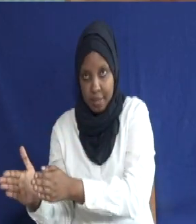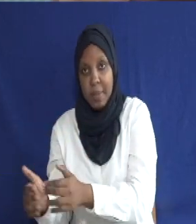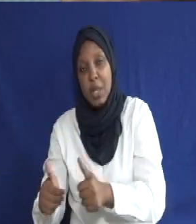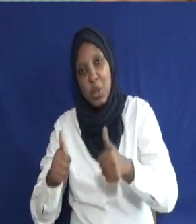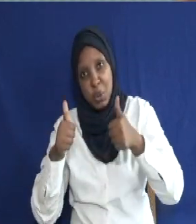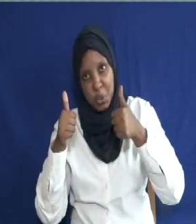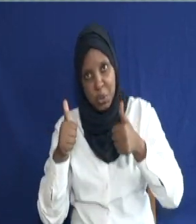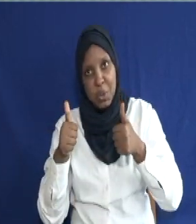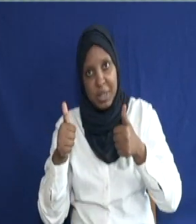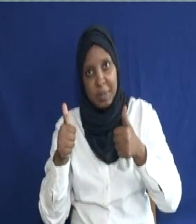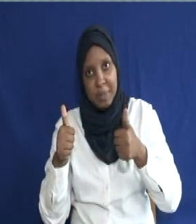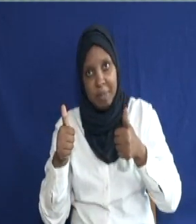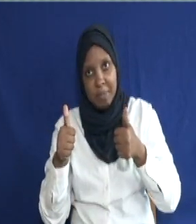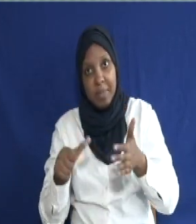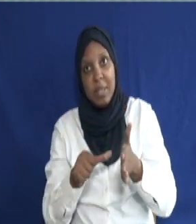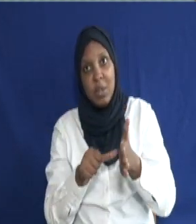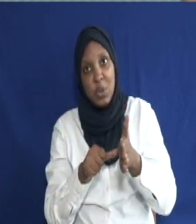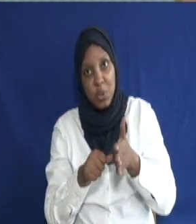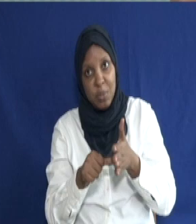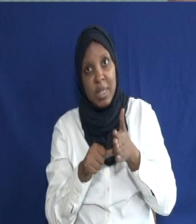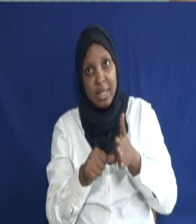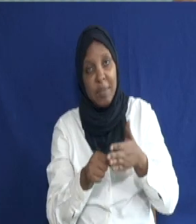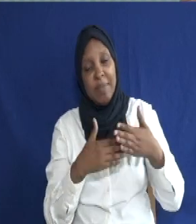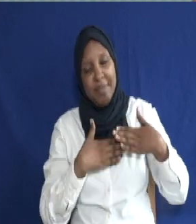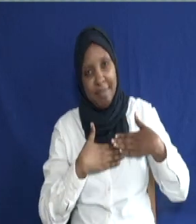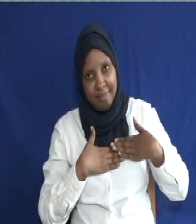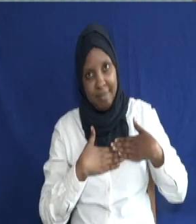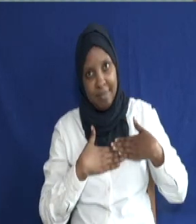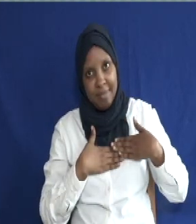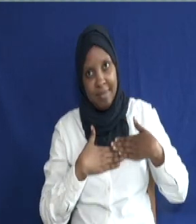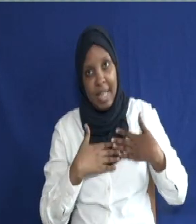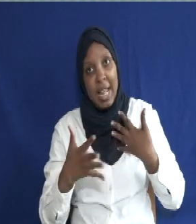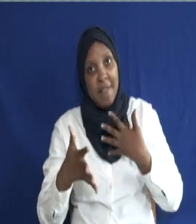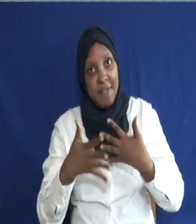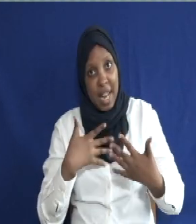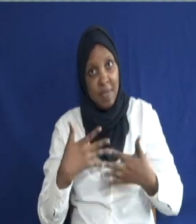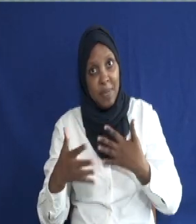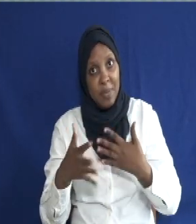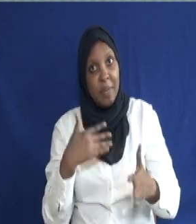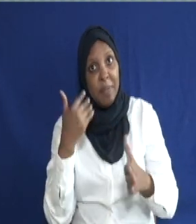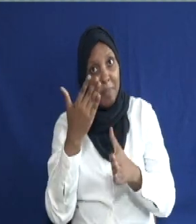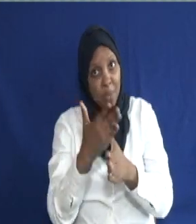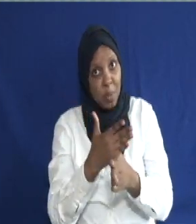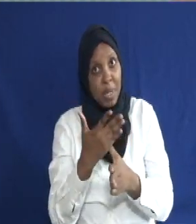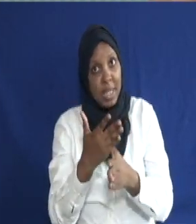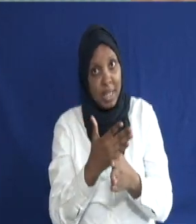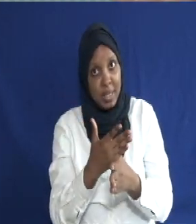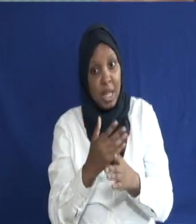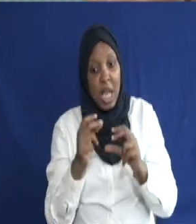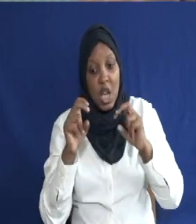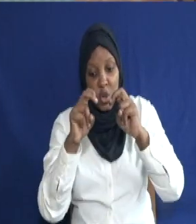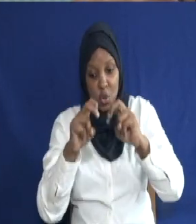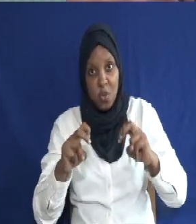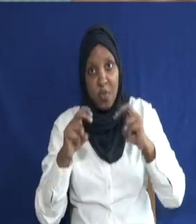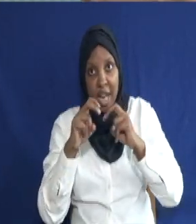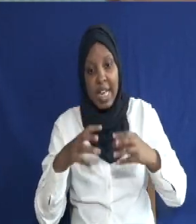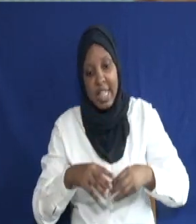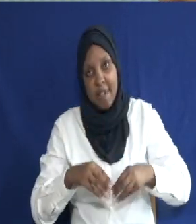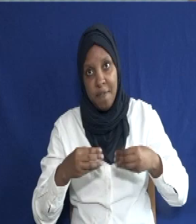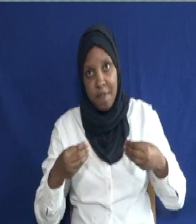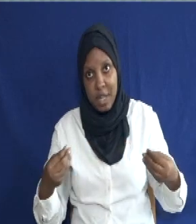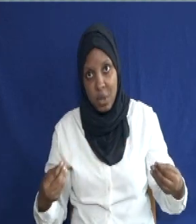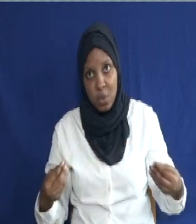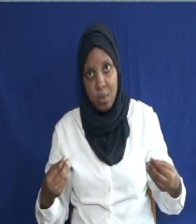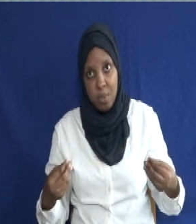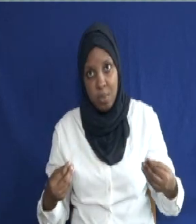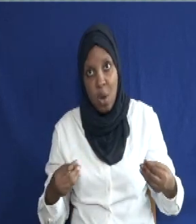good. My dear pupil, now continue with more practice to find the value of x in the